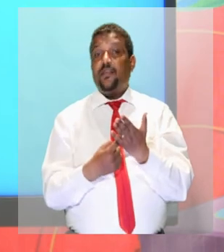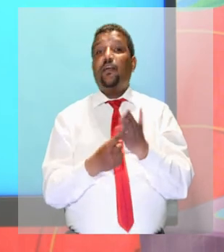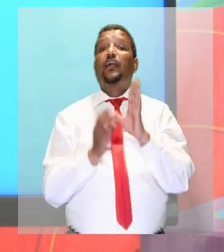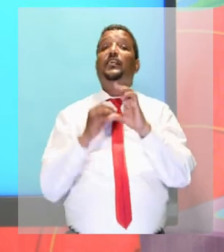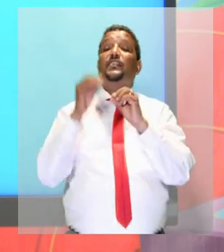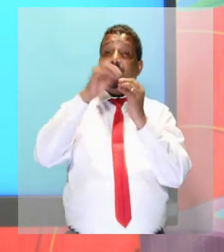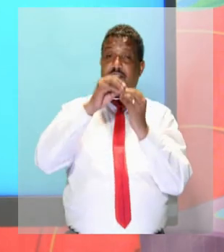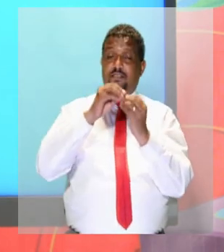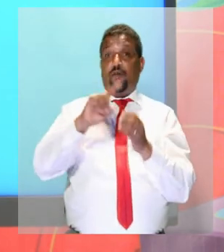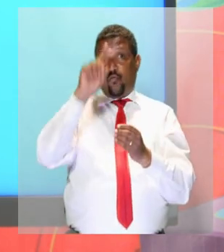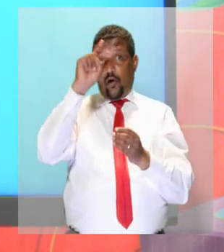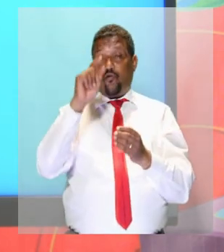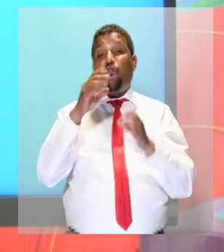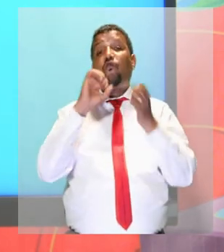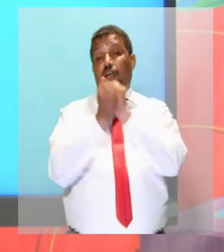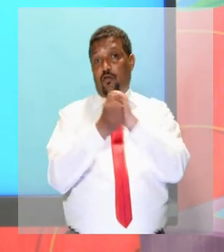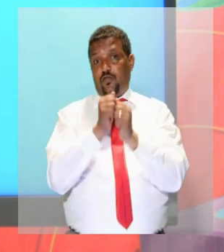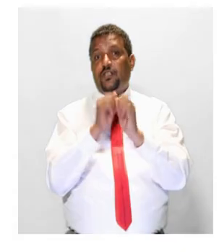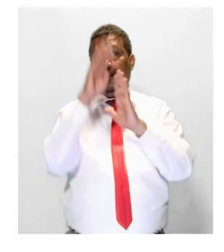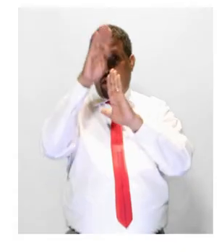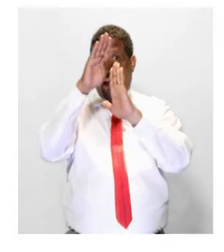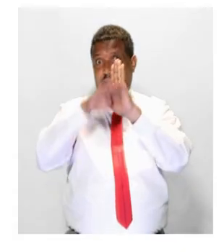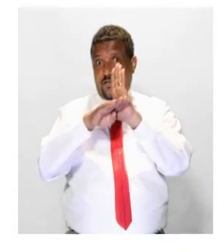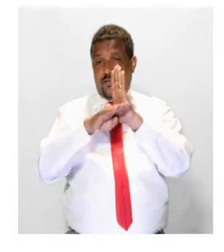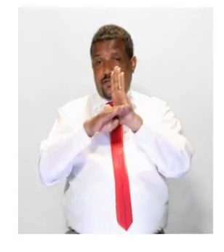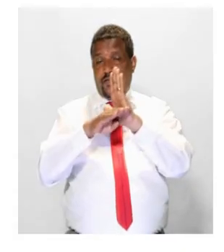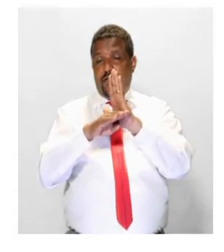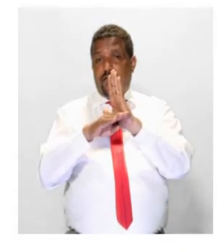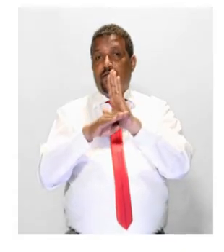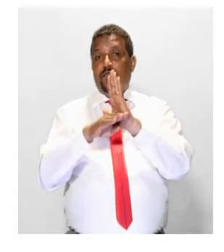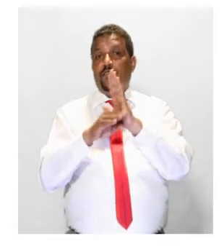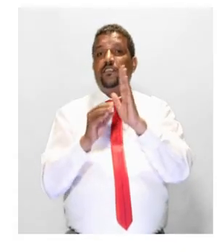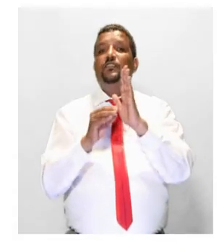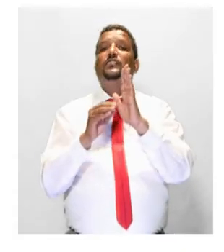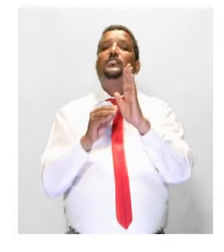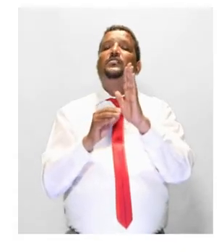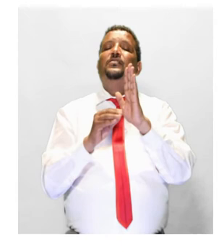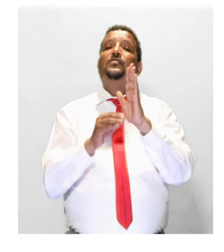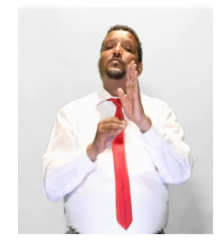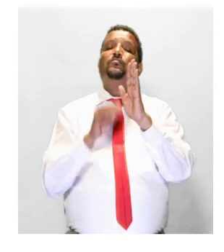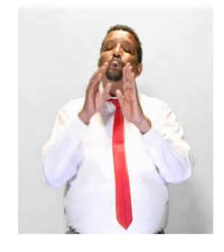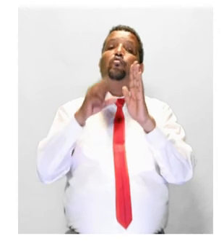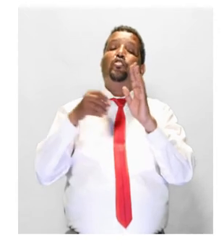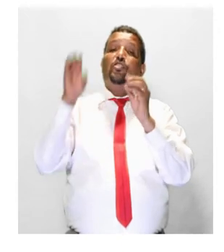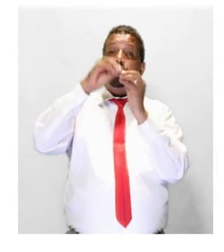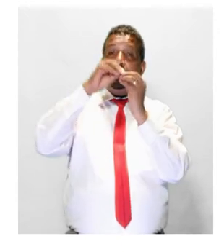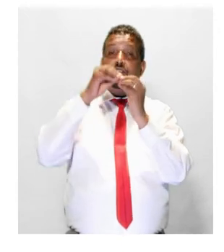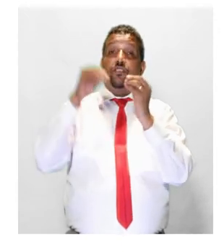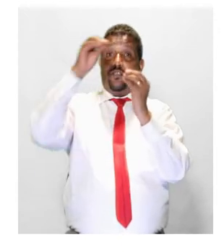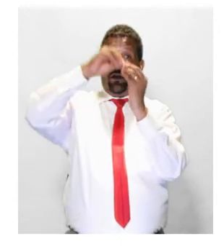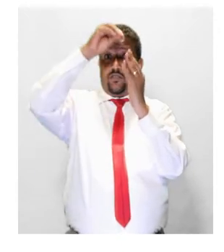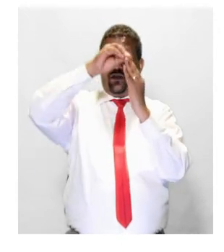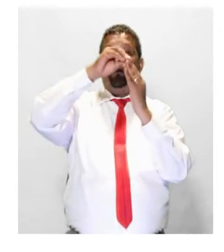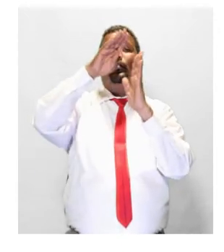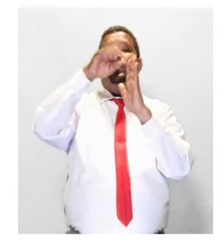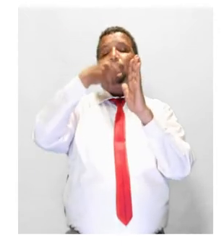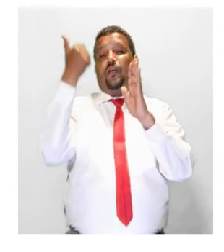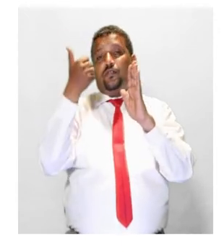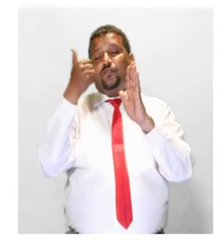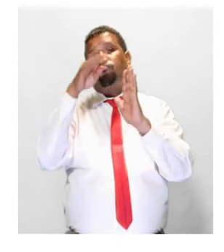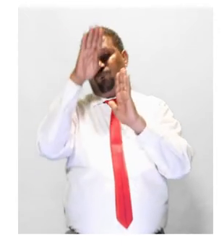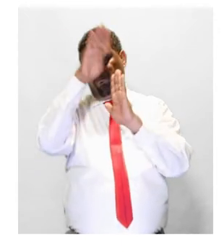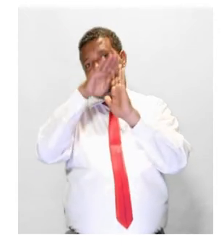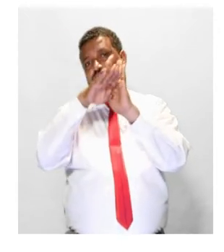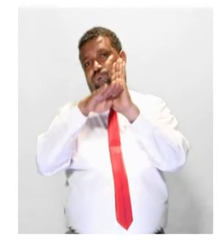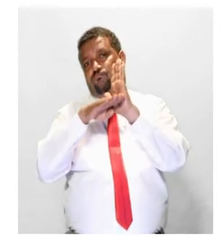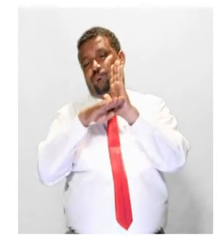increase in one of the variable will decline, and a decrease in one of the variable will increase the other. So due to